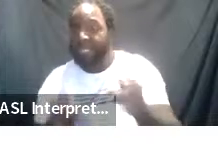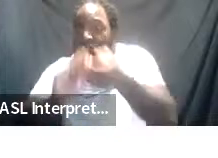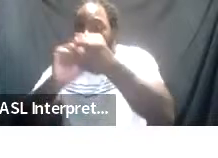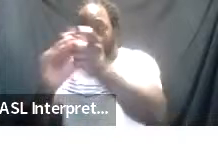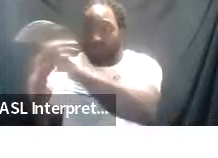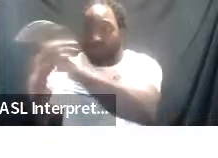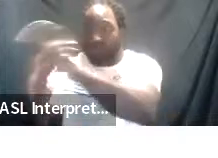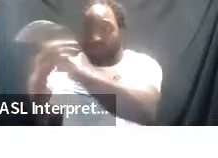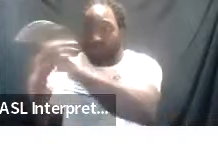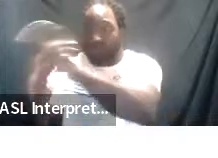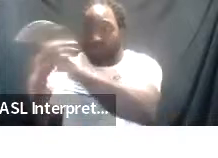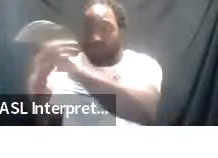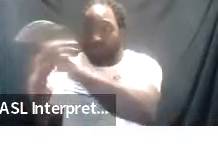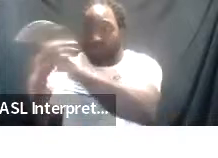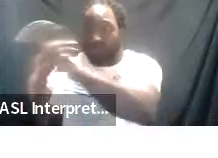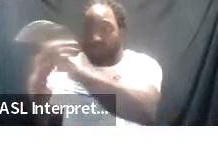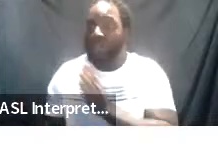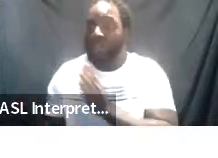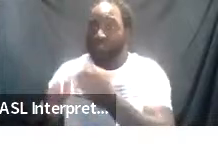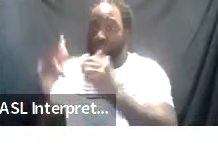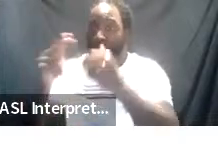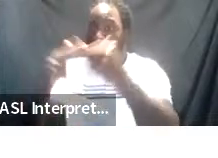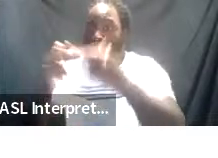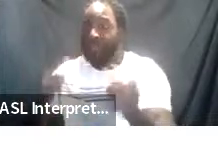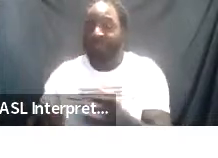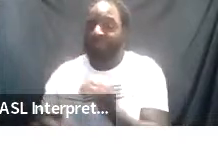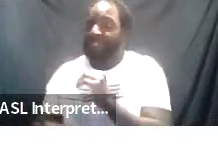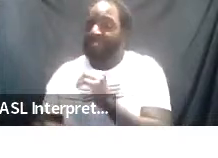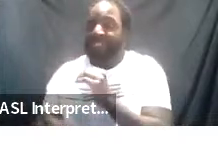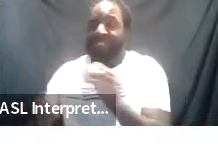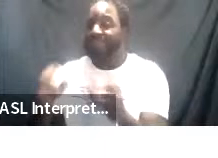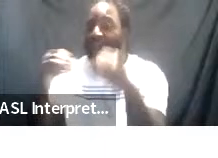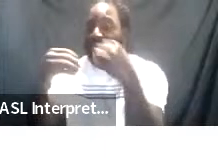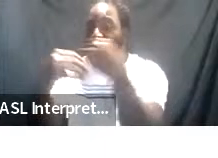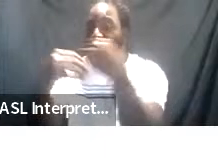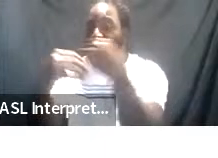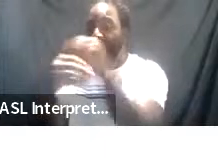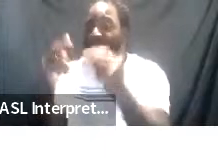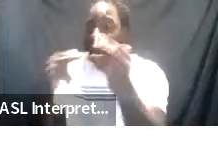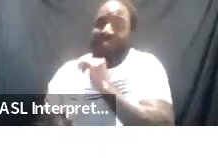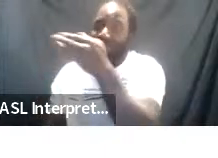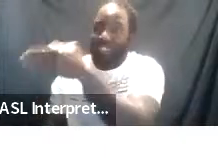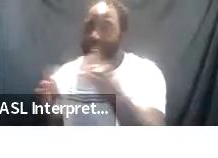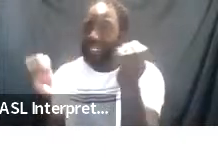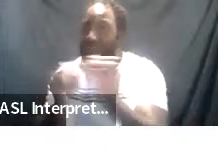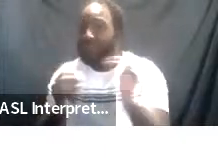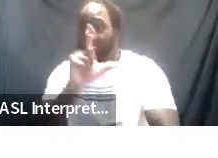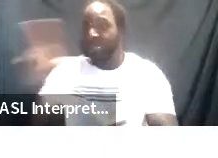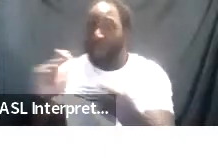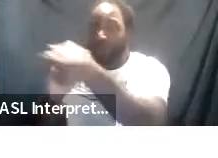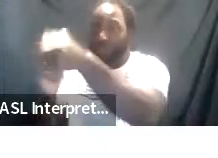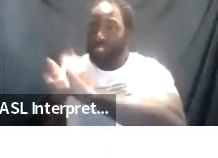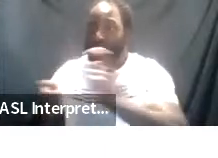Street is no longer office buildings. They have been converted to luxury housing.